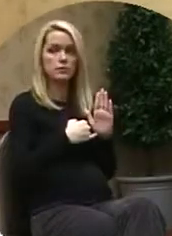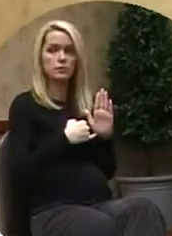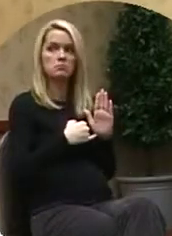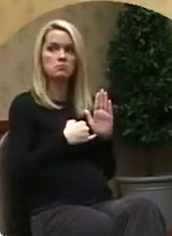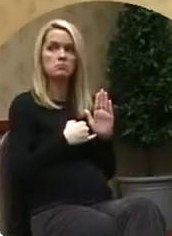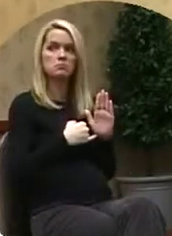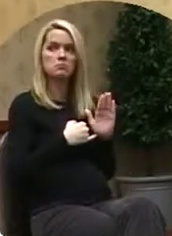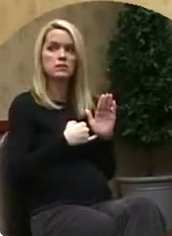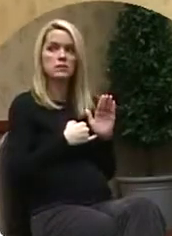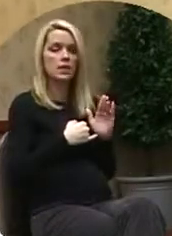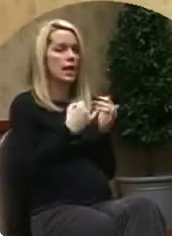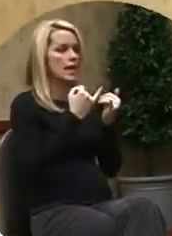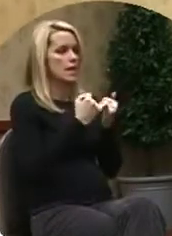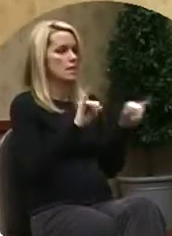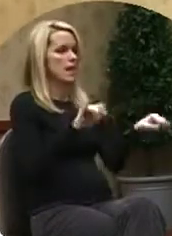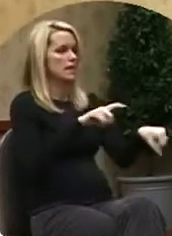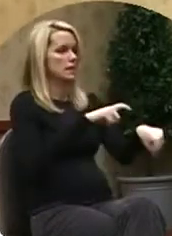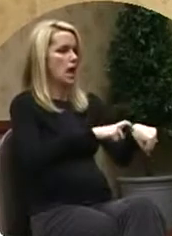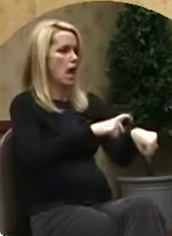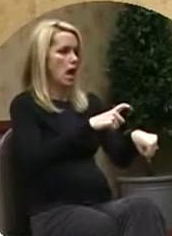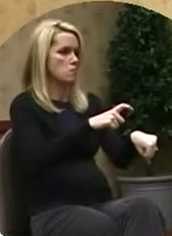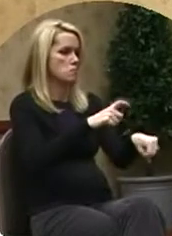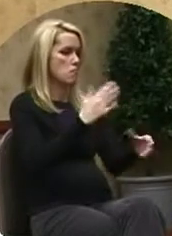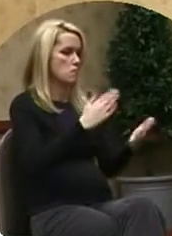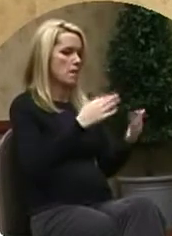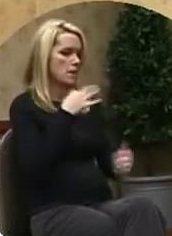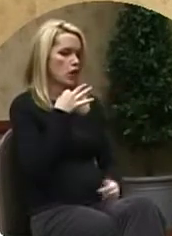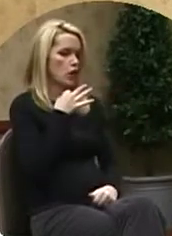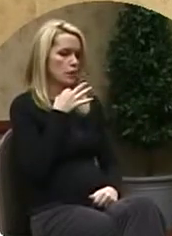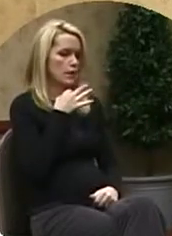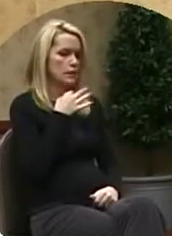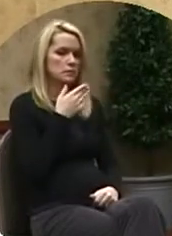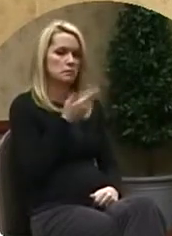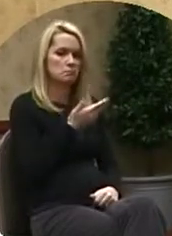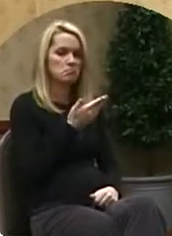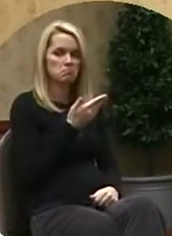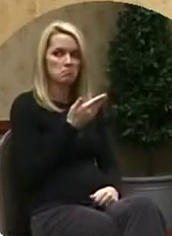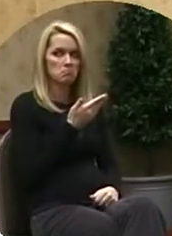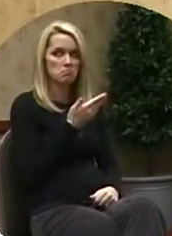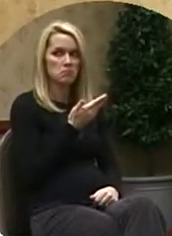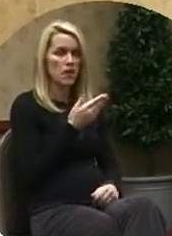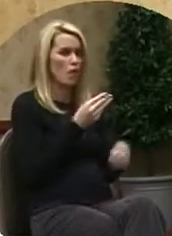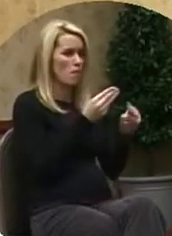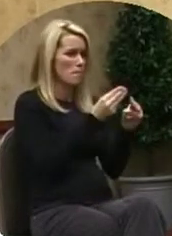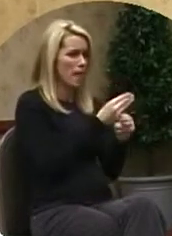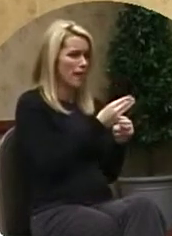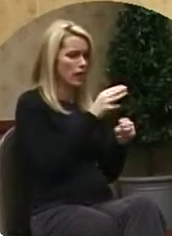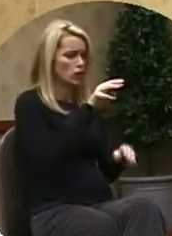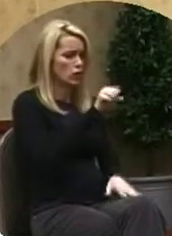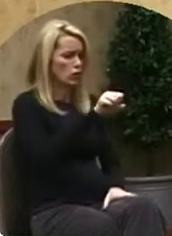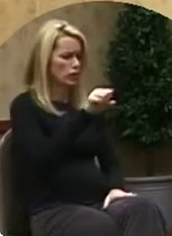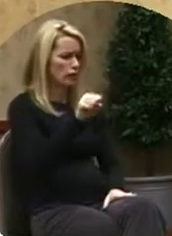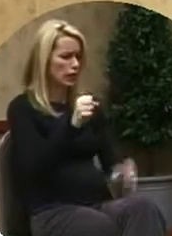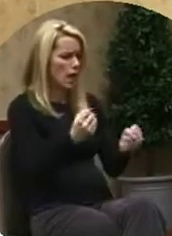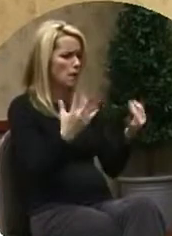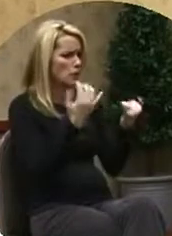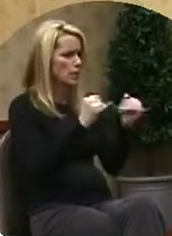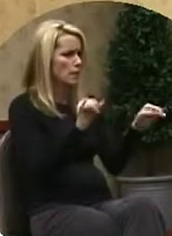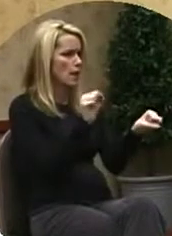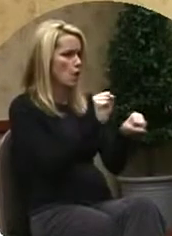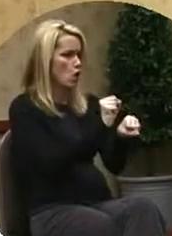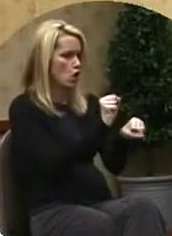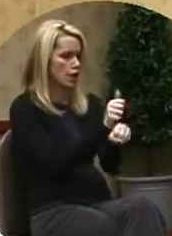is usually during independent time. I just might be really curious and go back and say, so on math and social studies, how much independent work